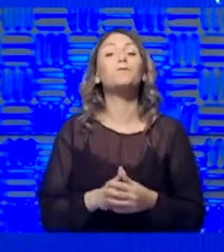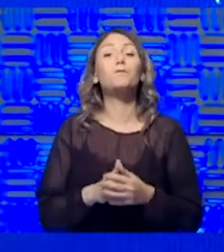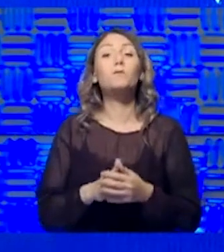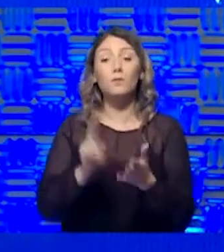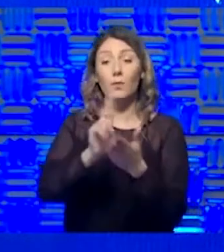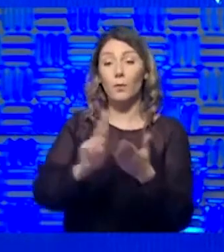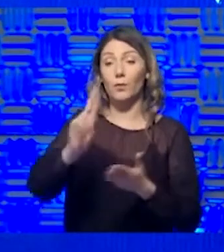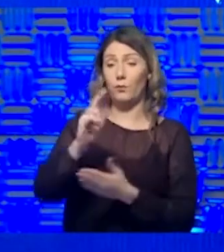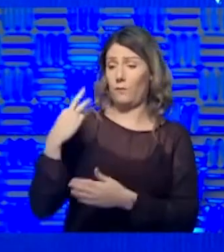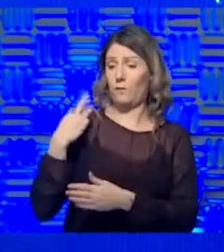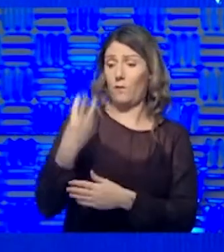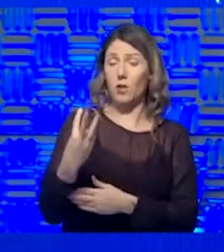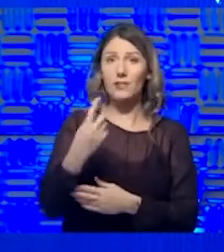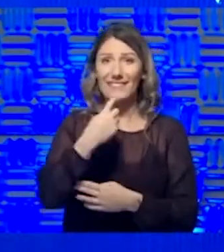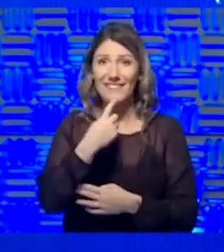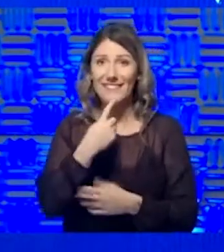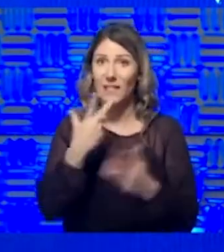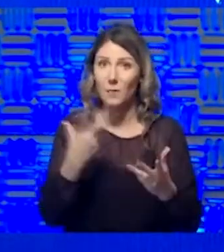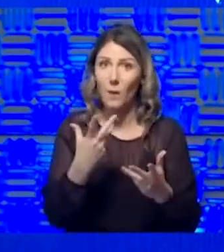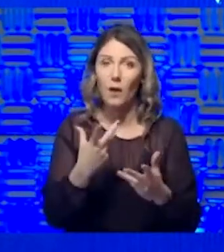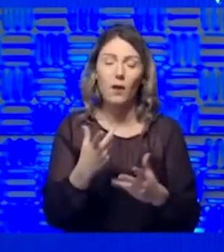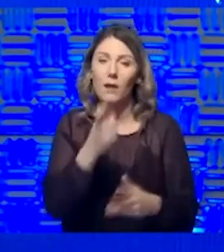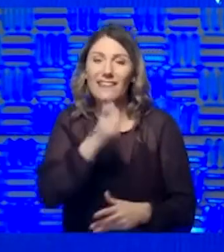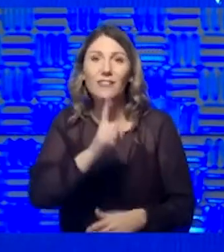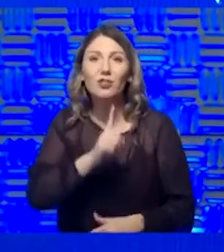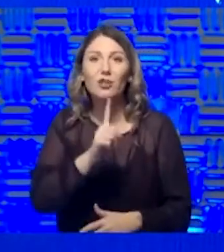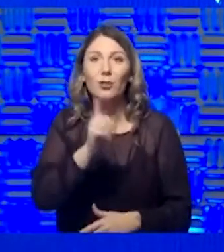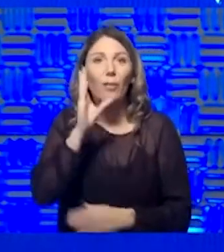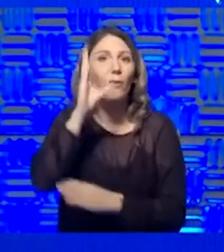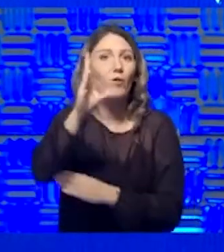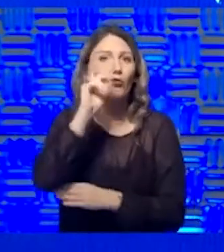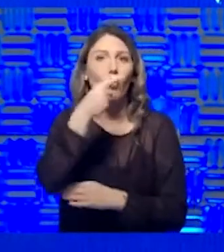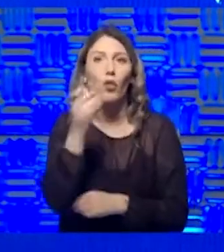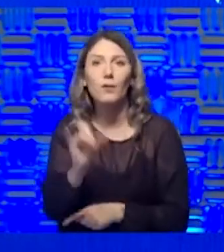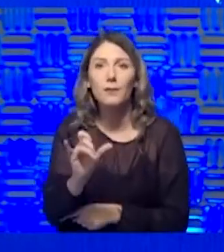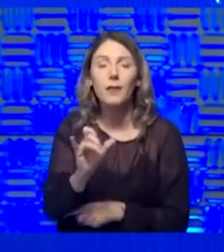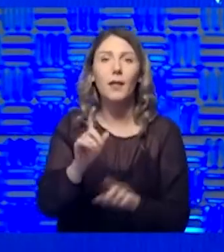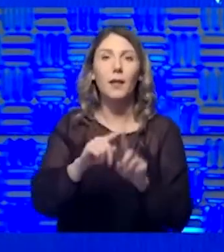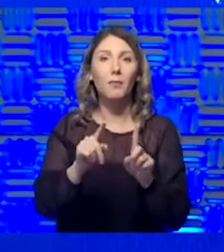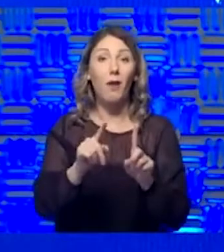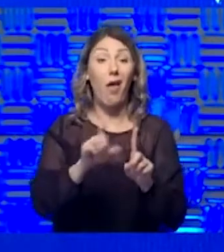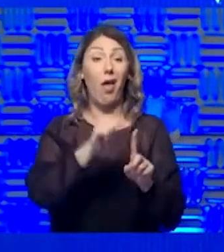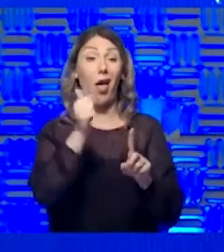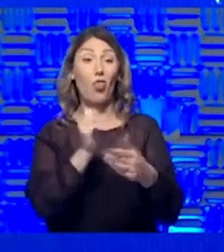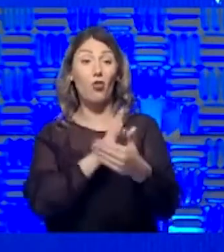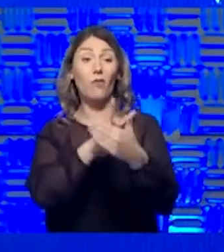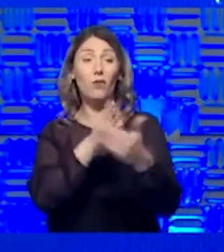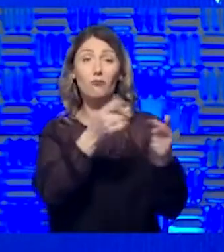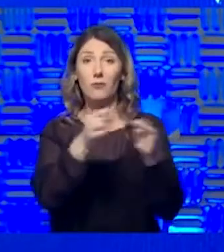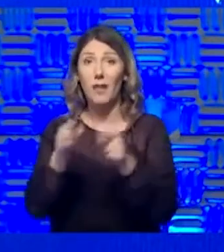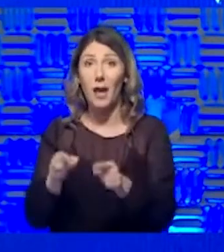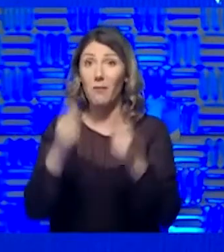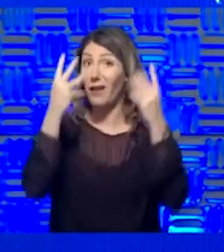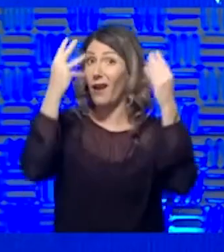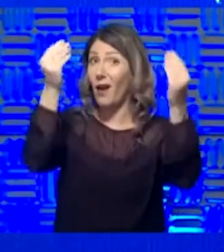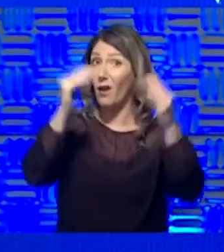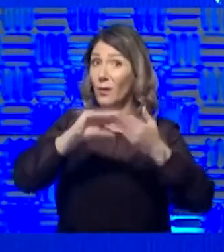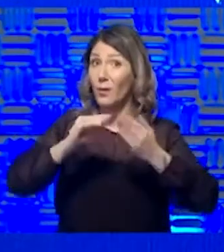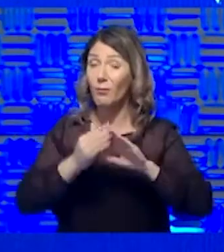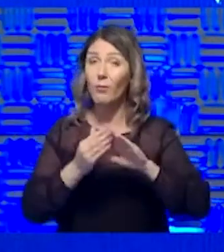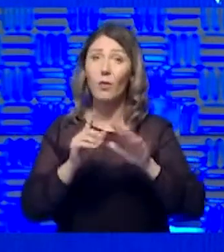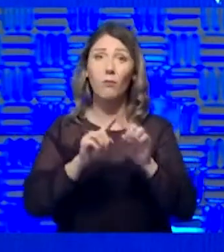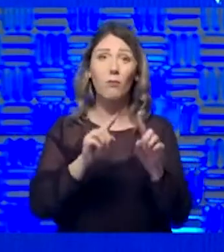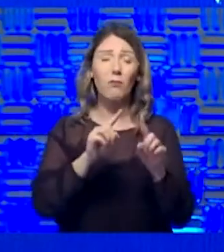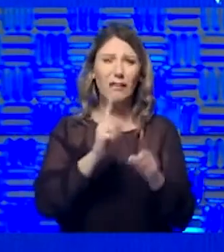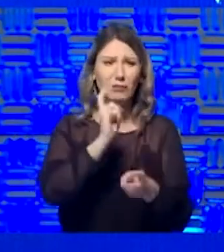Washington is saying is we're not sure what that future looks like, because we're also not sure what other interventions are out there, and it's just hard